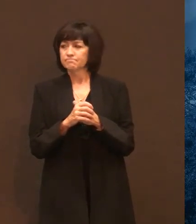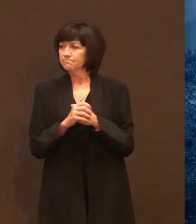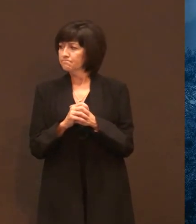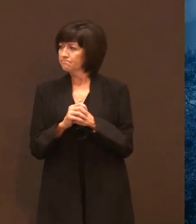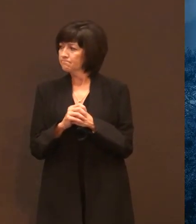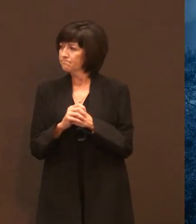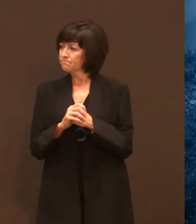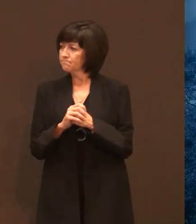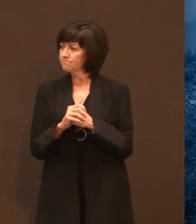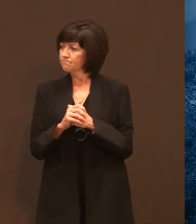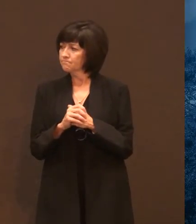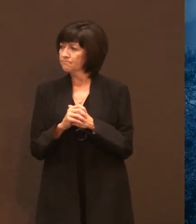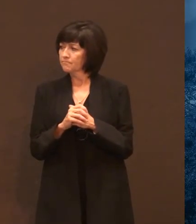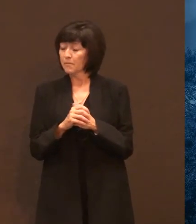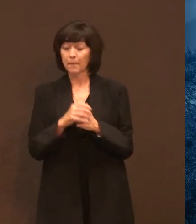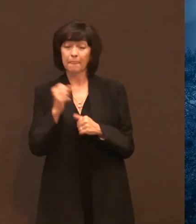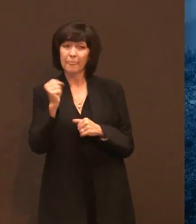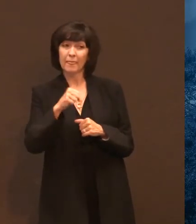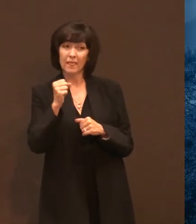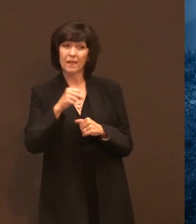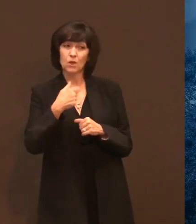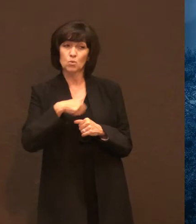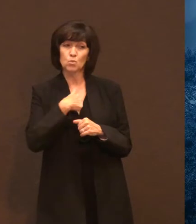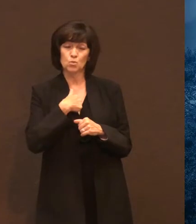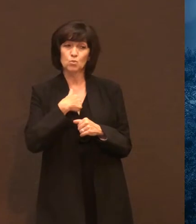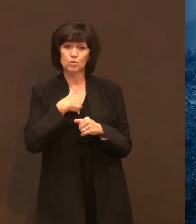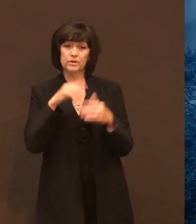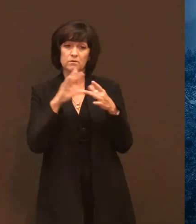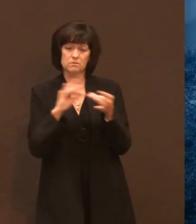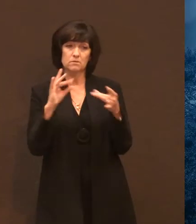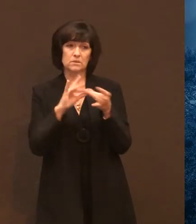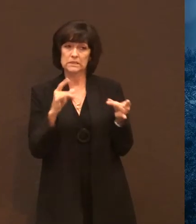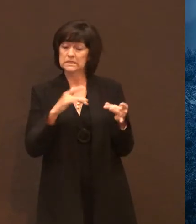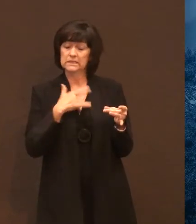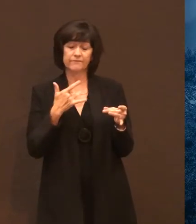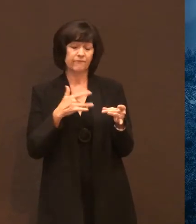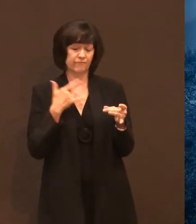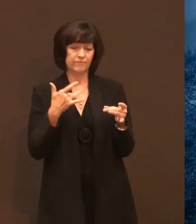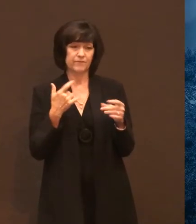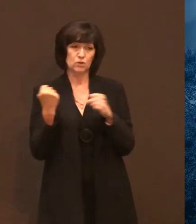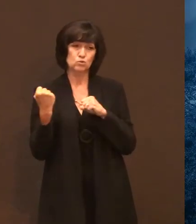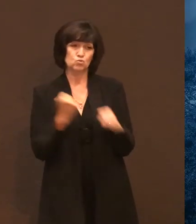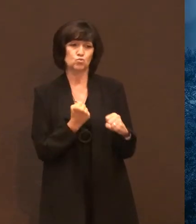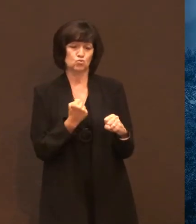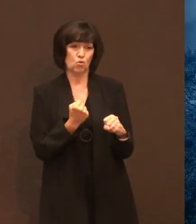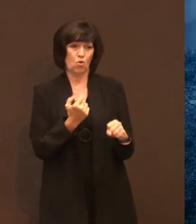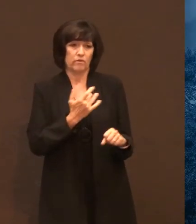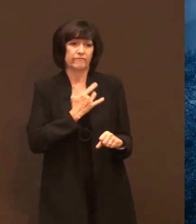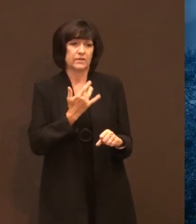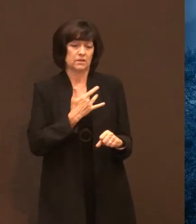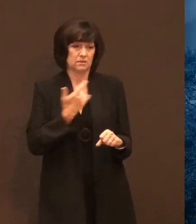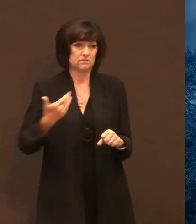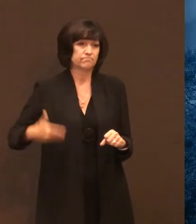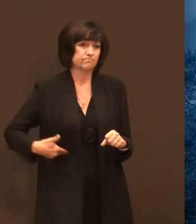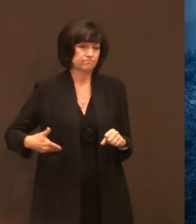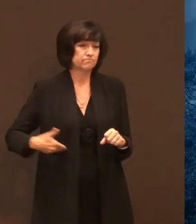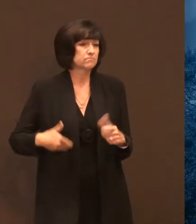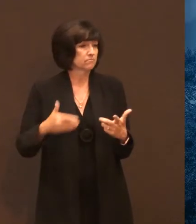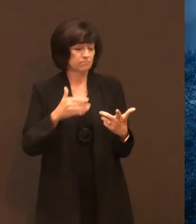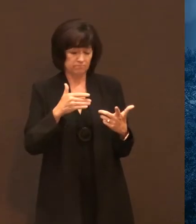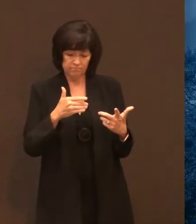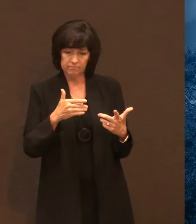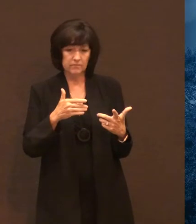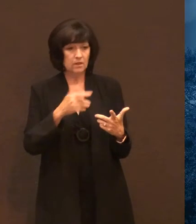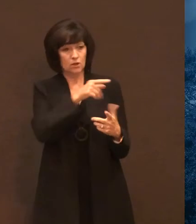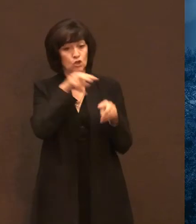Yeah, so, as we've talked about a lot, we feel so strongly, and I think our experience has really supported that you can't just look at